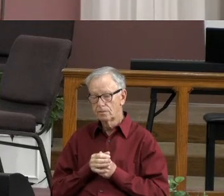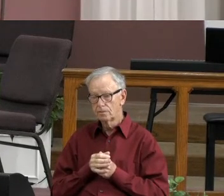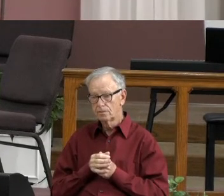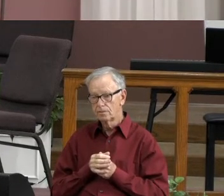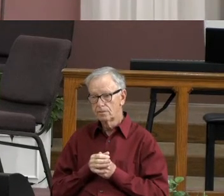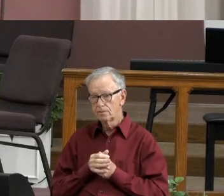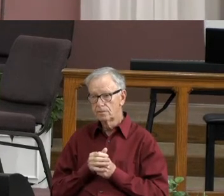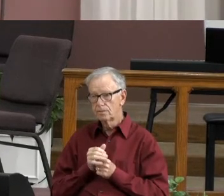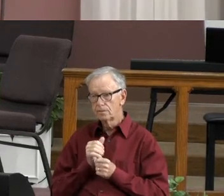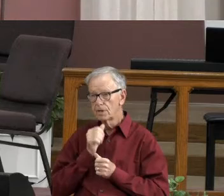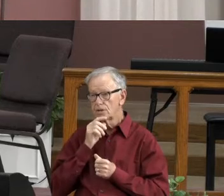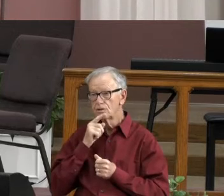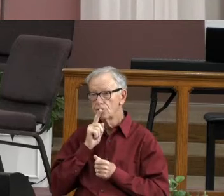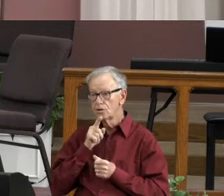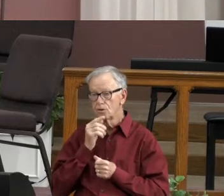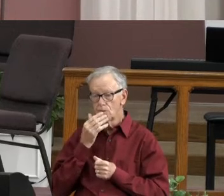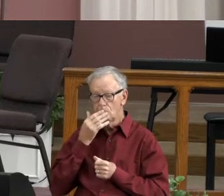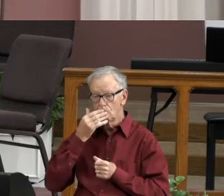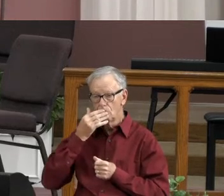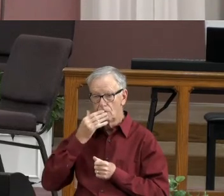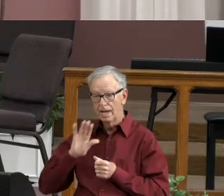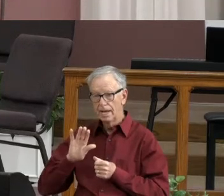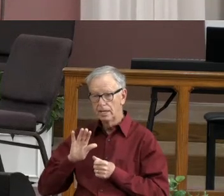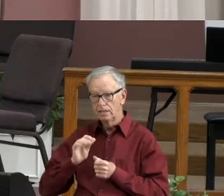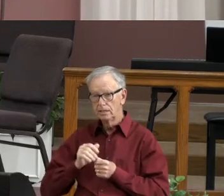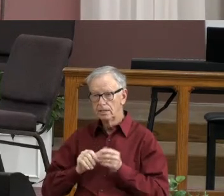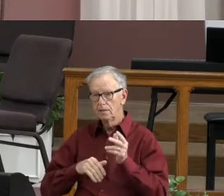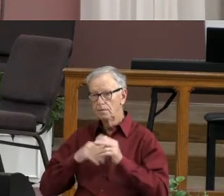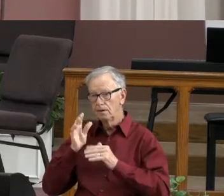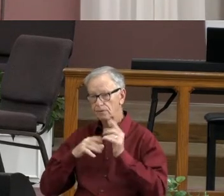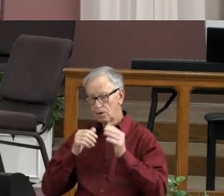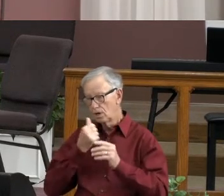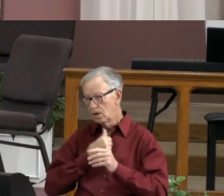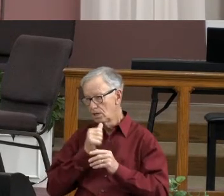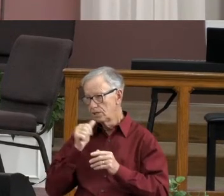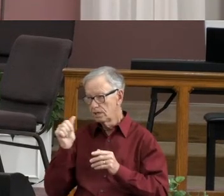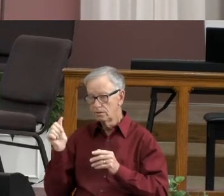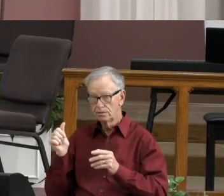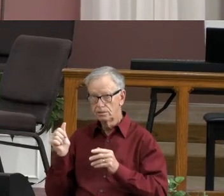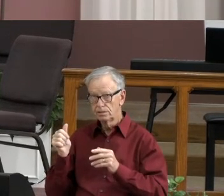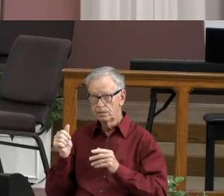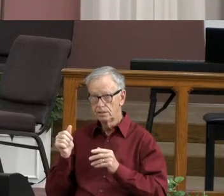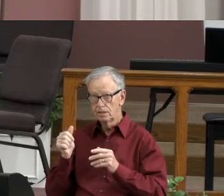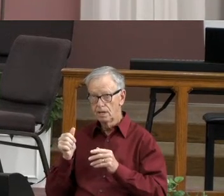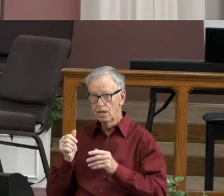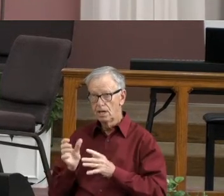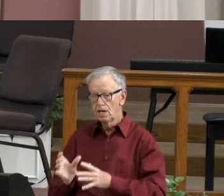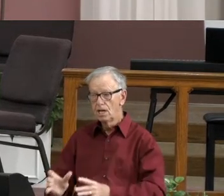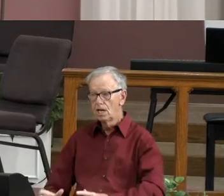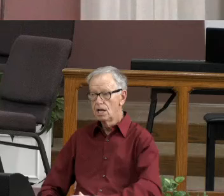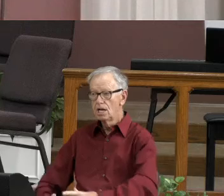Not so bad. Then it says we're going to build for ourselves a tower.